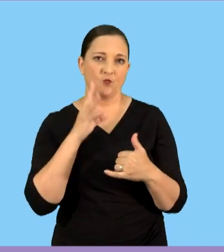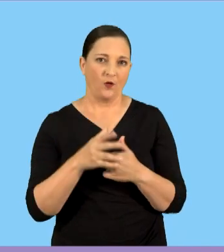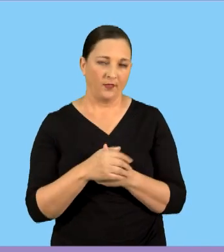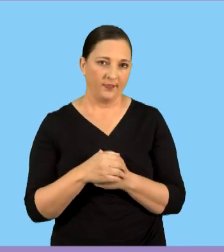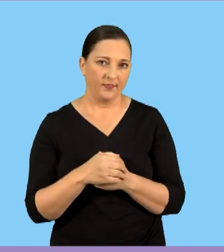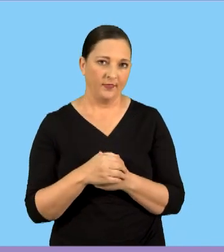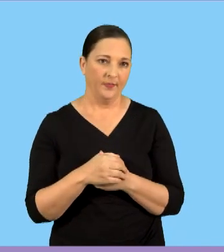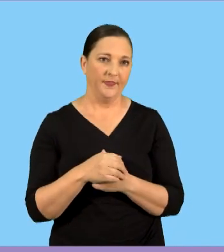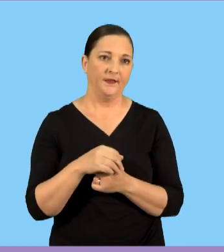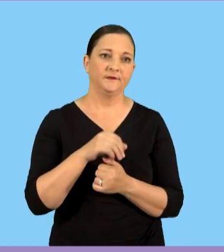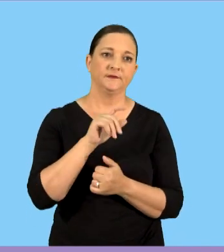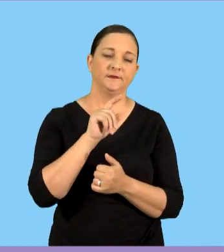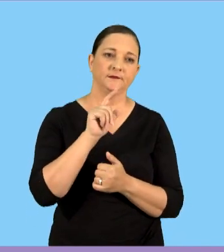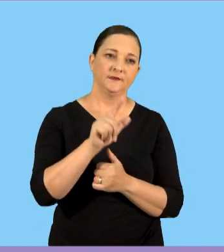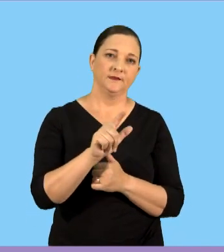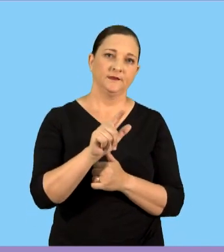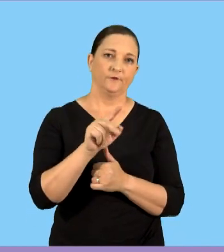is going to be